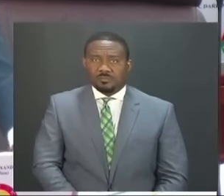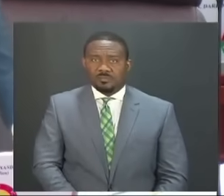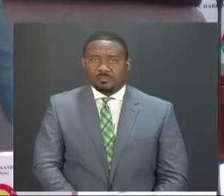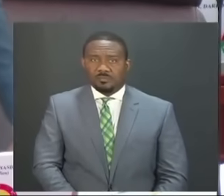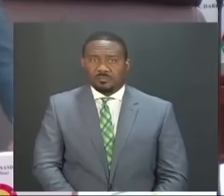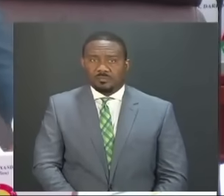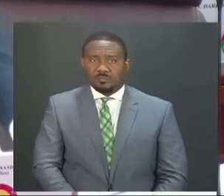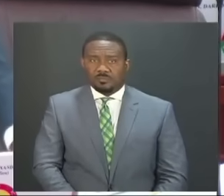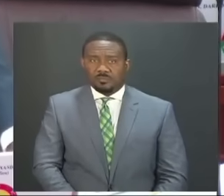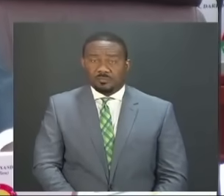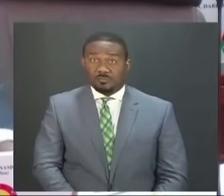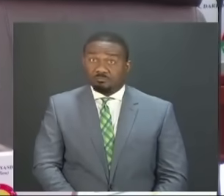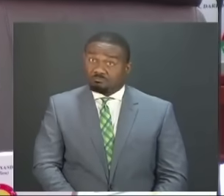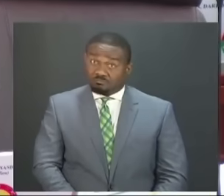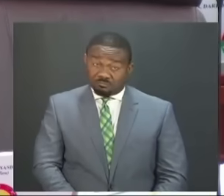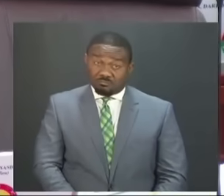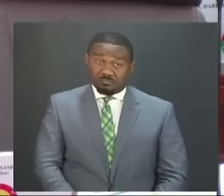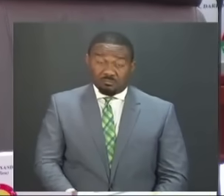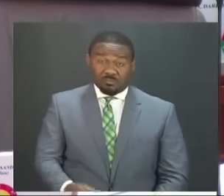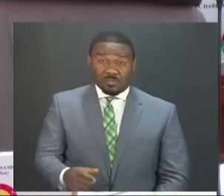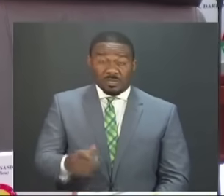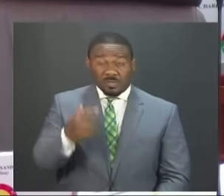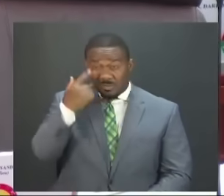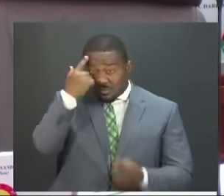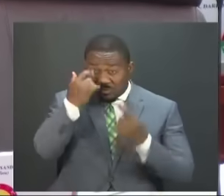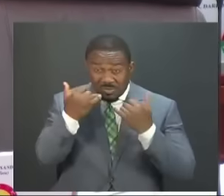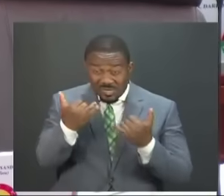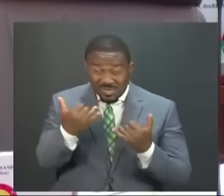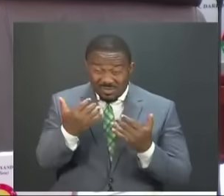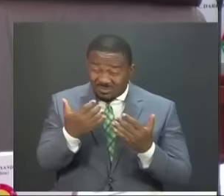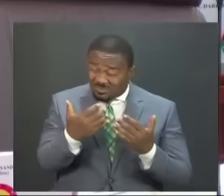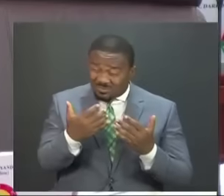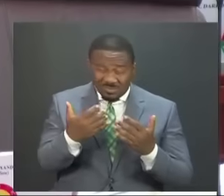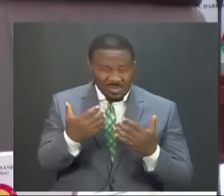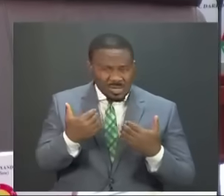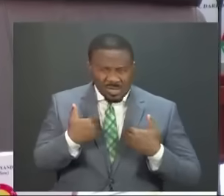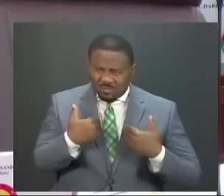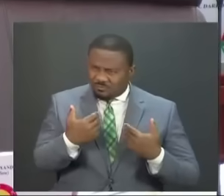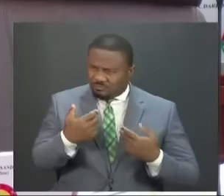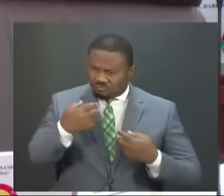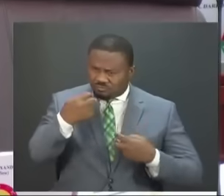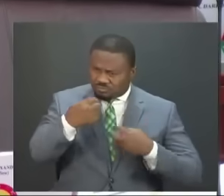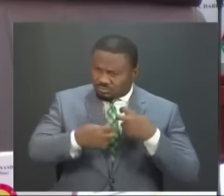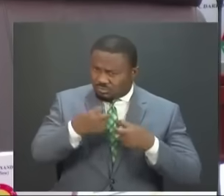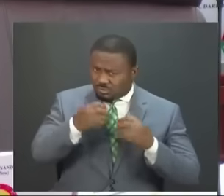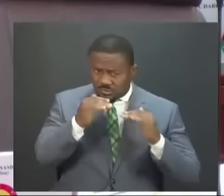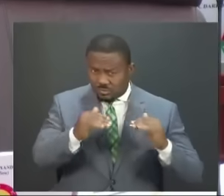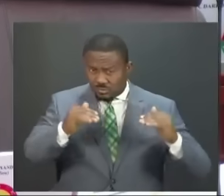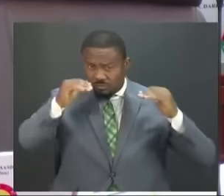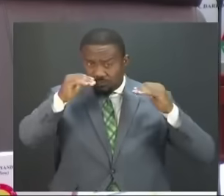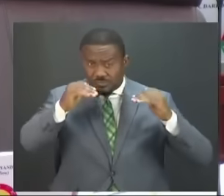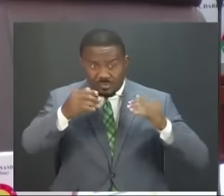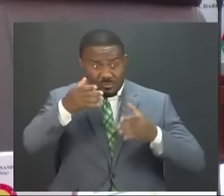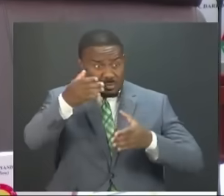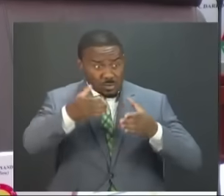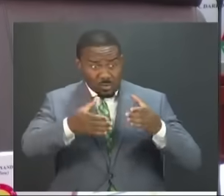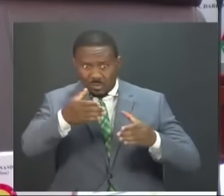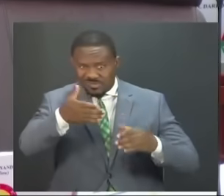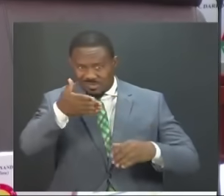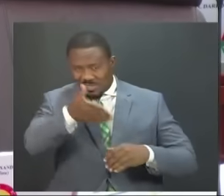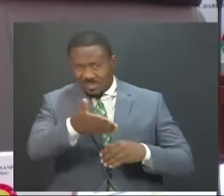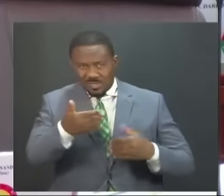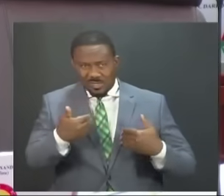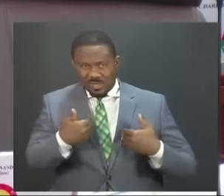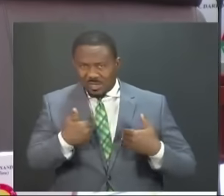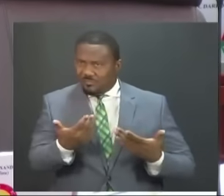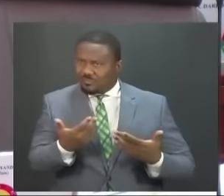there are pending constitutional matters before the Supreme Court of this Republic and before the